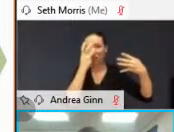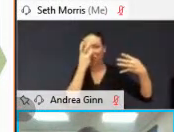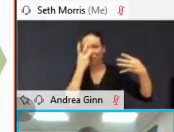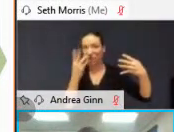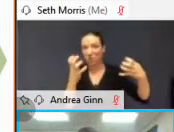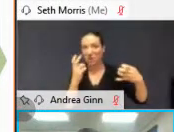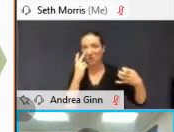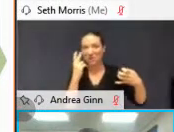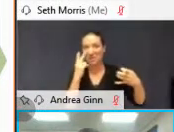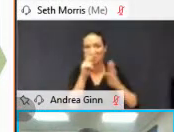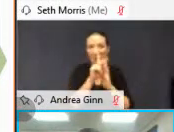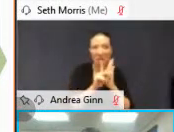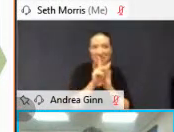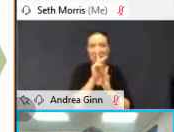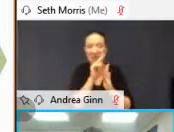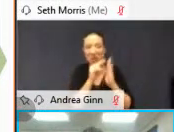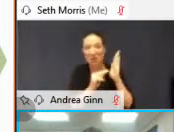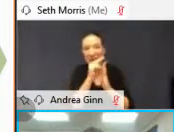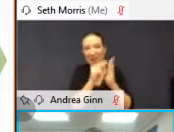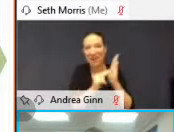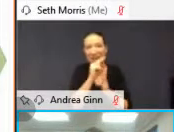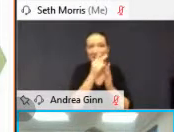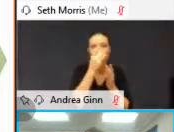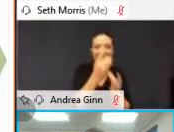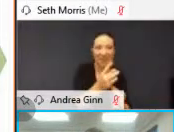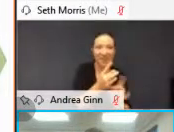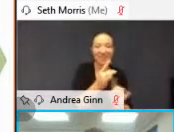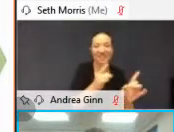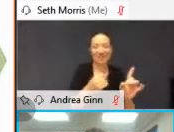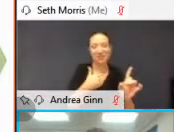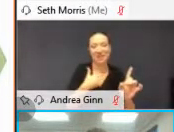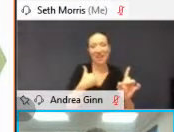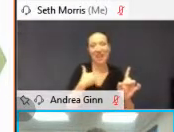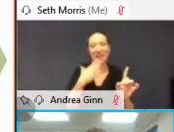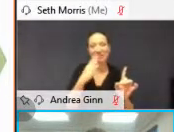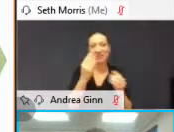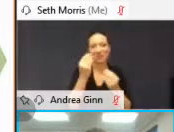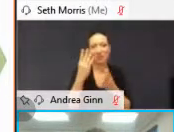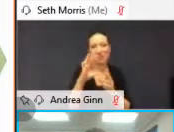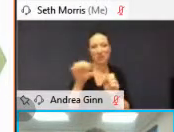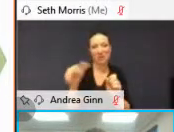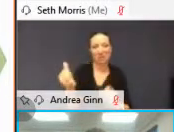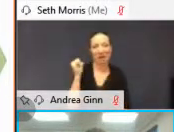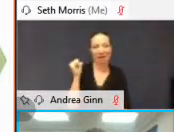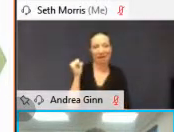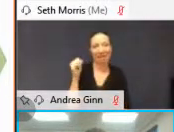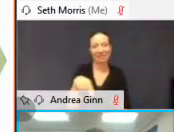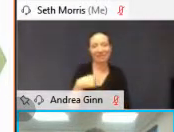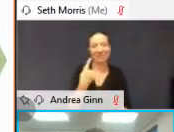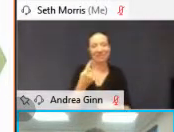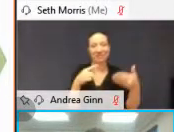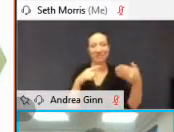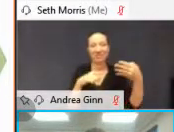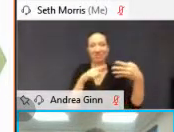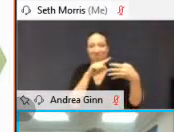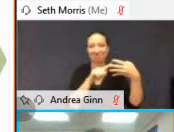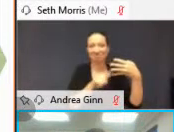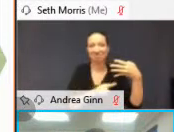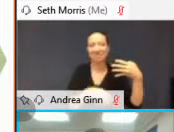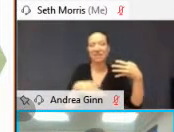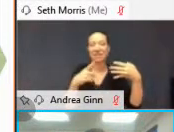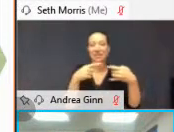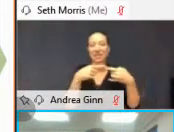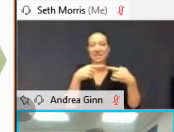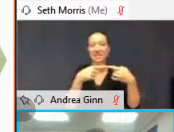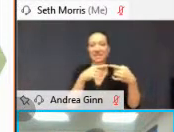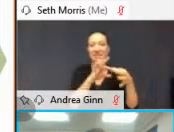policy policy efforts very interesting, but they're in the back, and this one in particular is tied to the Secretary of Health